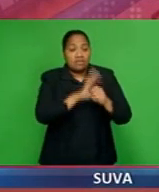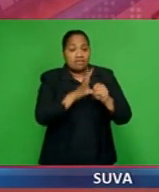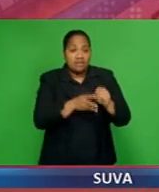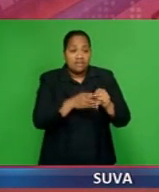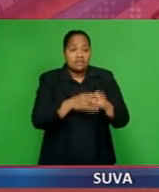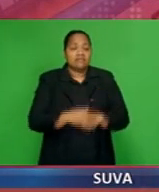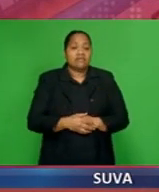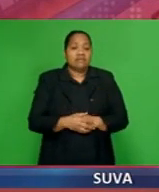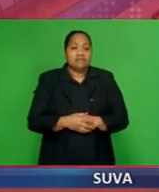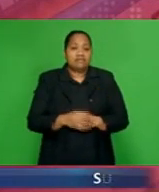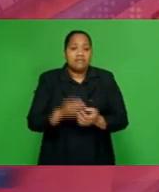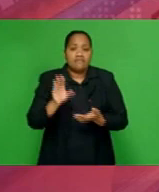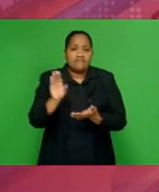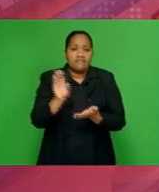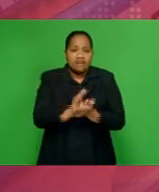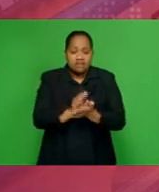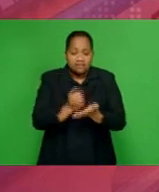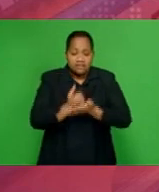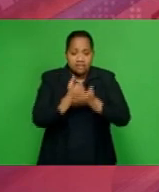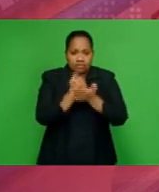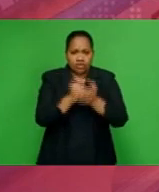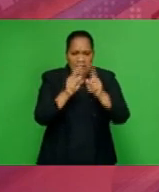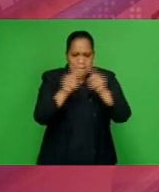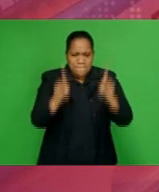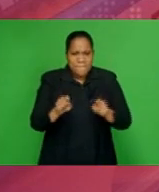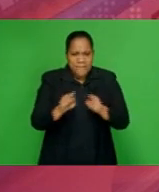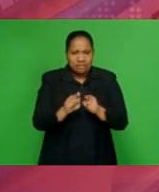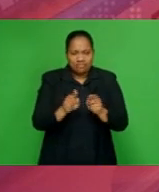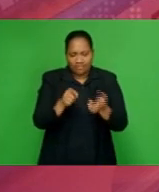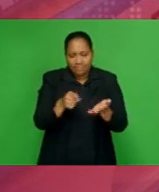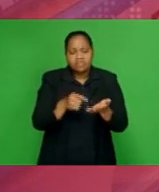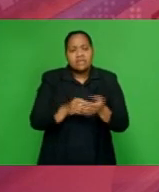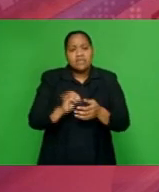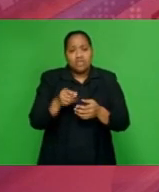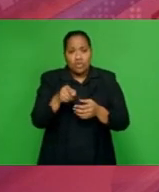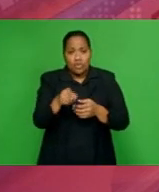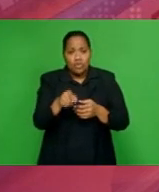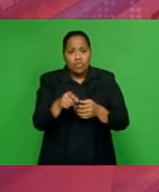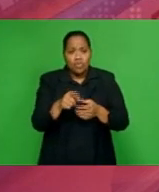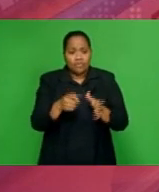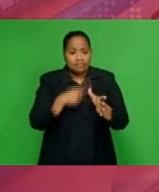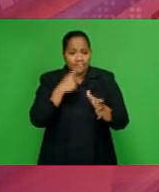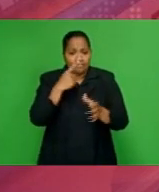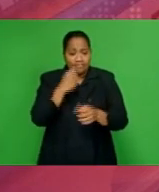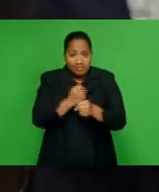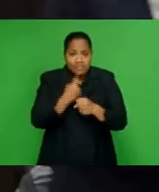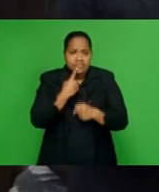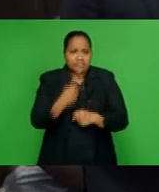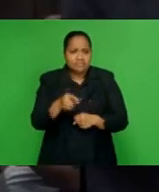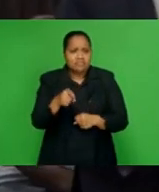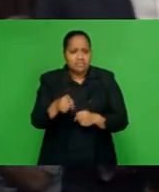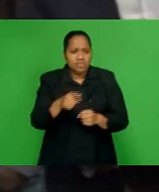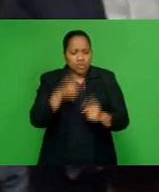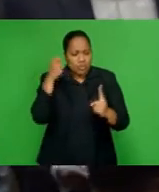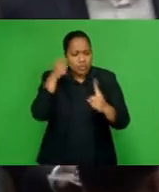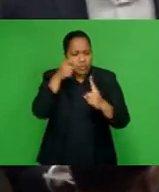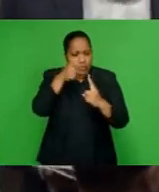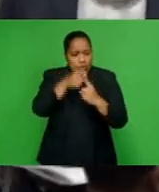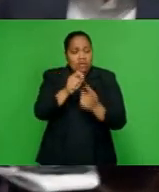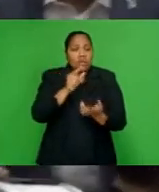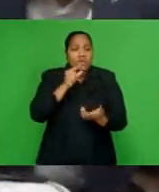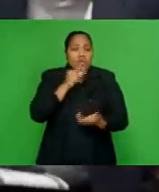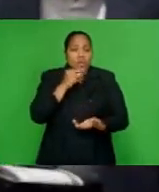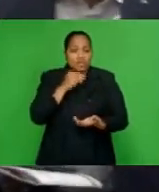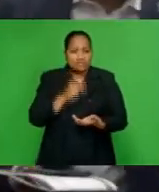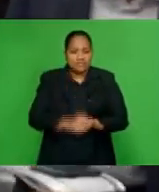concessional finance support packages. Minister for Economy Ayasai Kayum says these are highly targeted loans which will ease